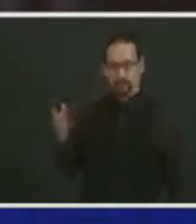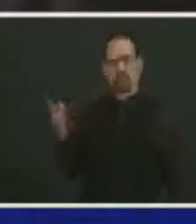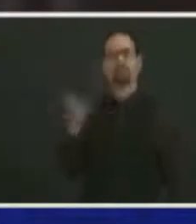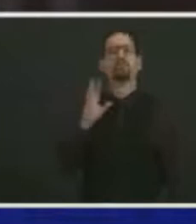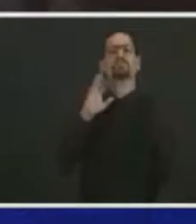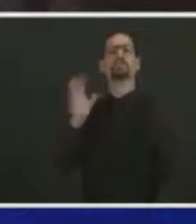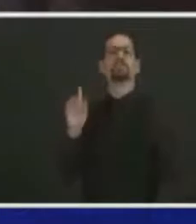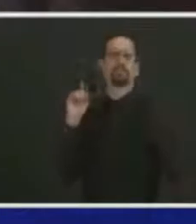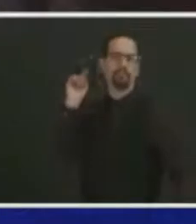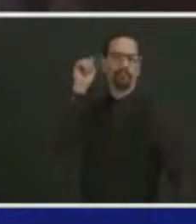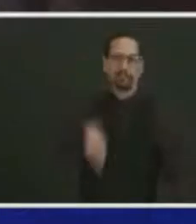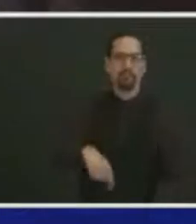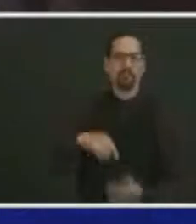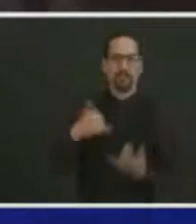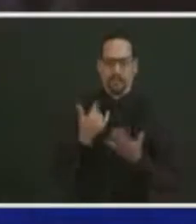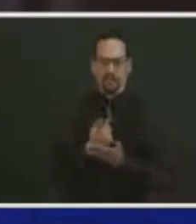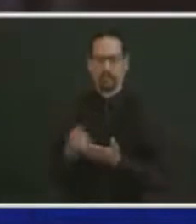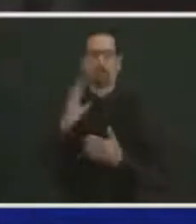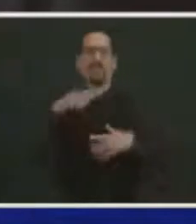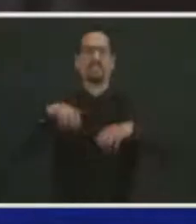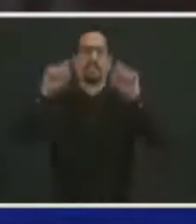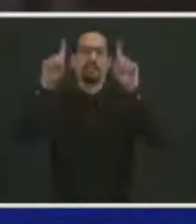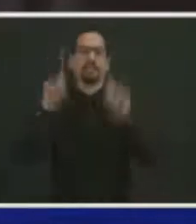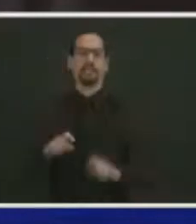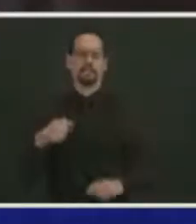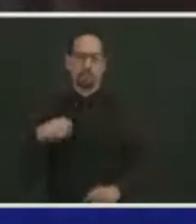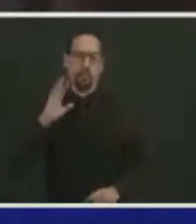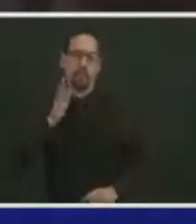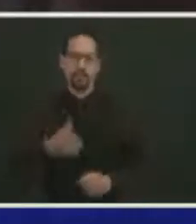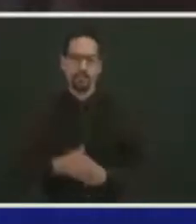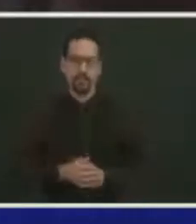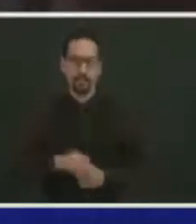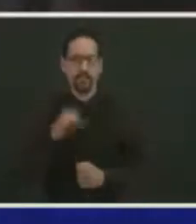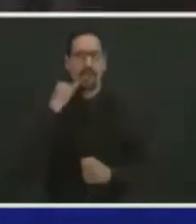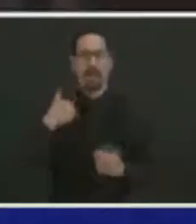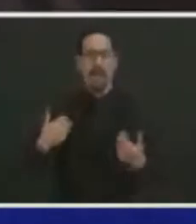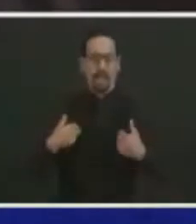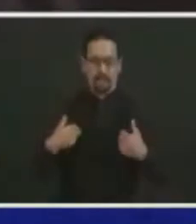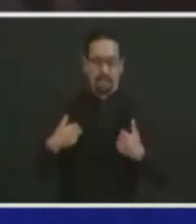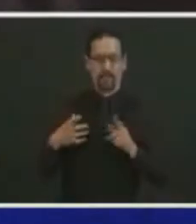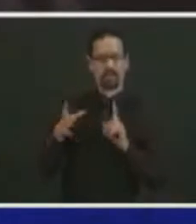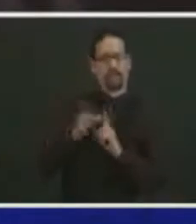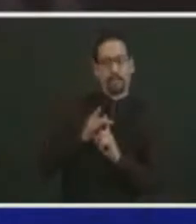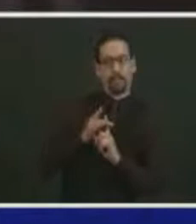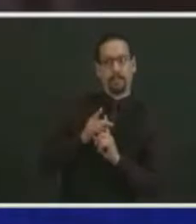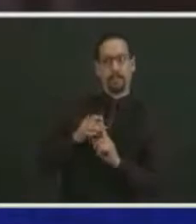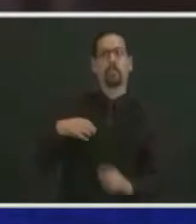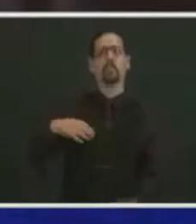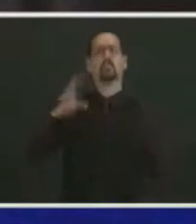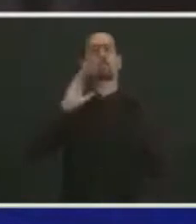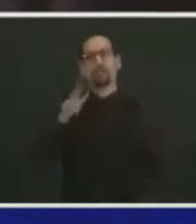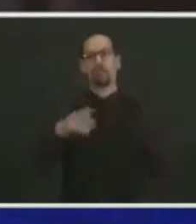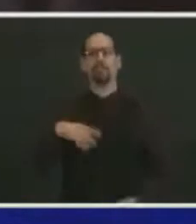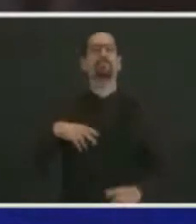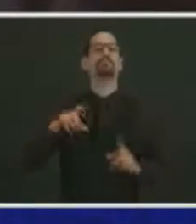to get tested this week. And of course, if we test positive, we'll go into isolation. So I would